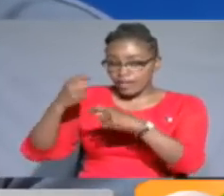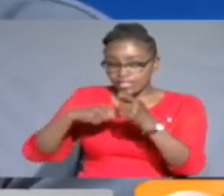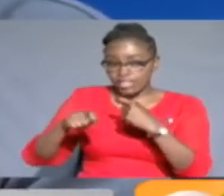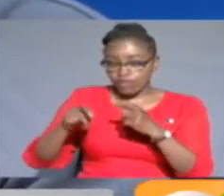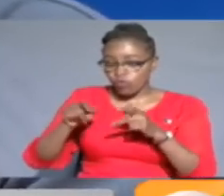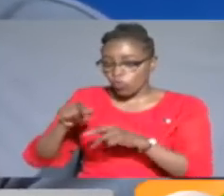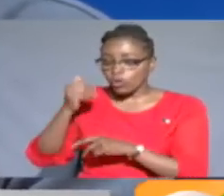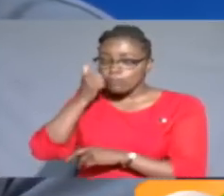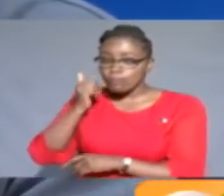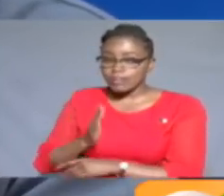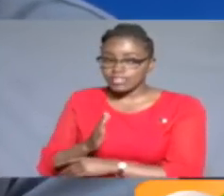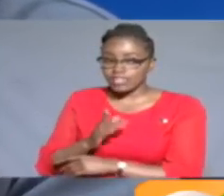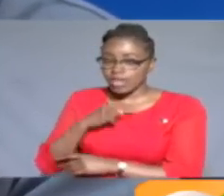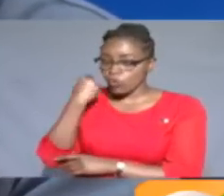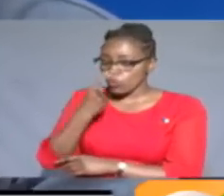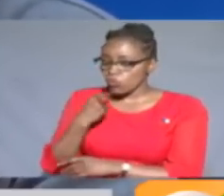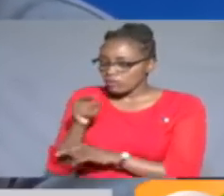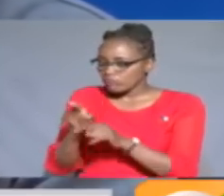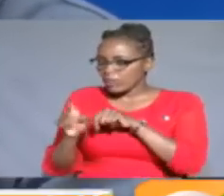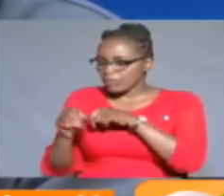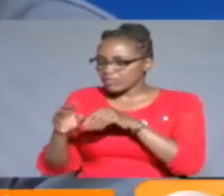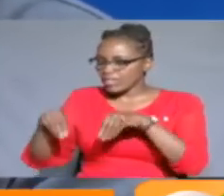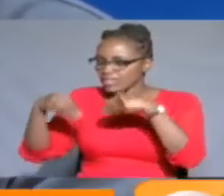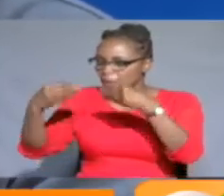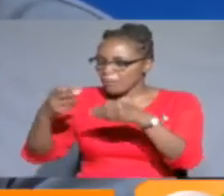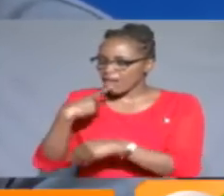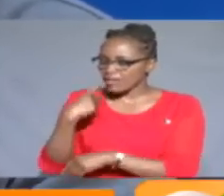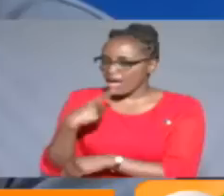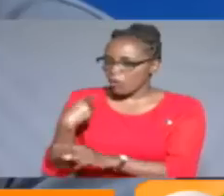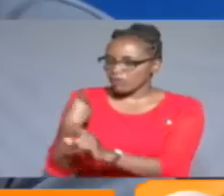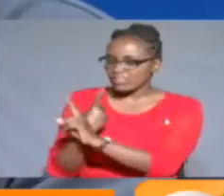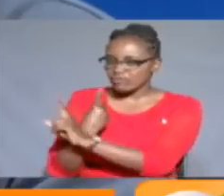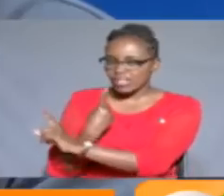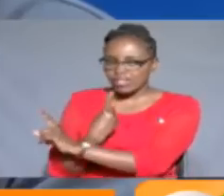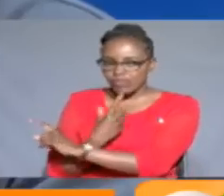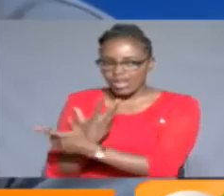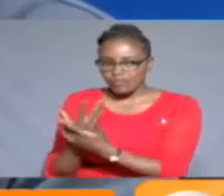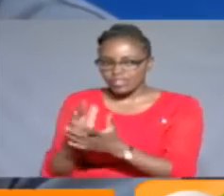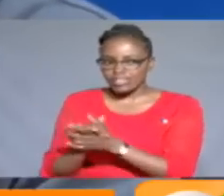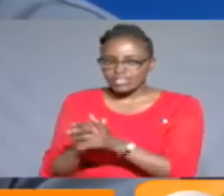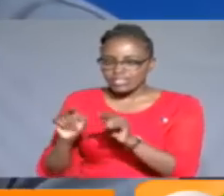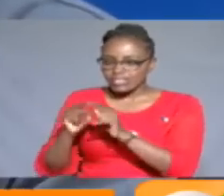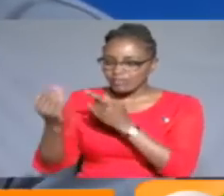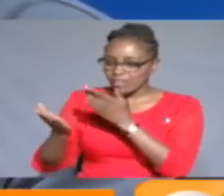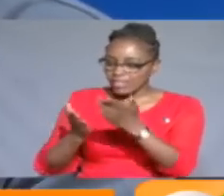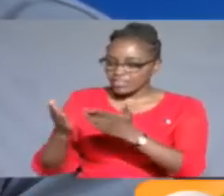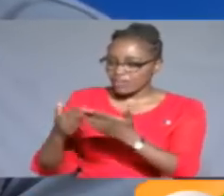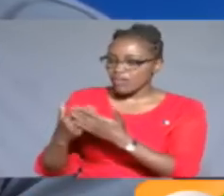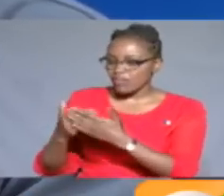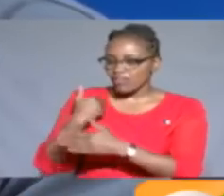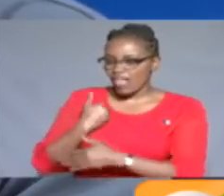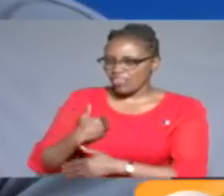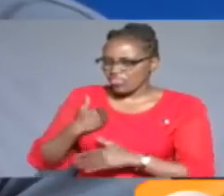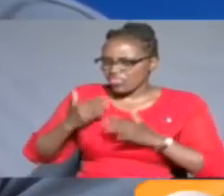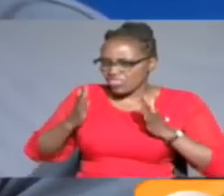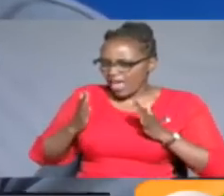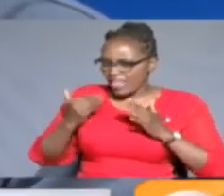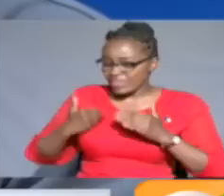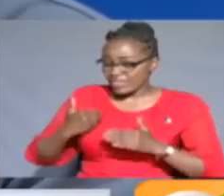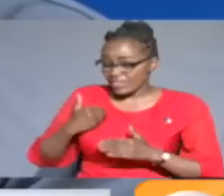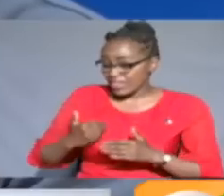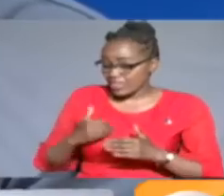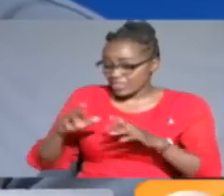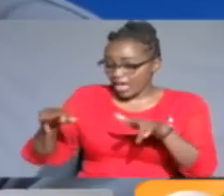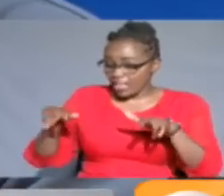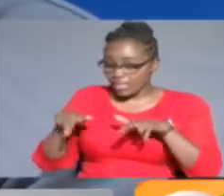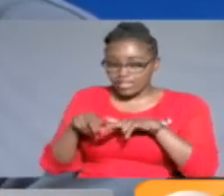those patients in terms of the supply, in terms of the drugs, in terms of the services in theater, to be catered for by someone